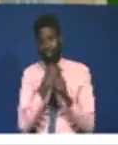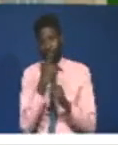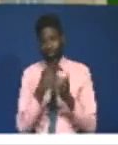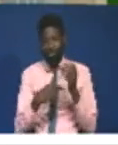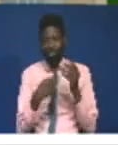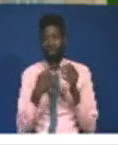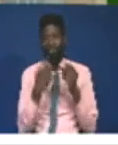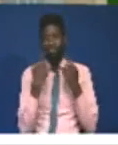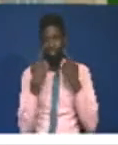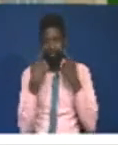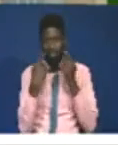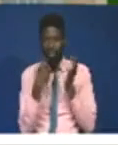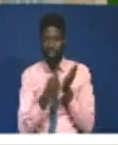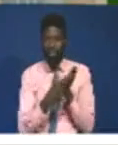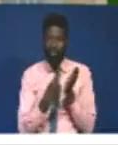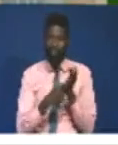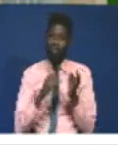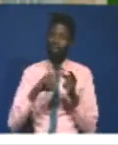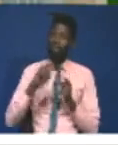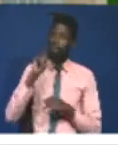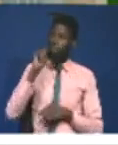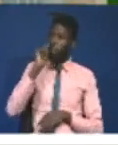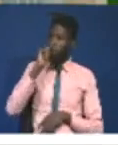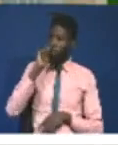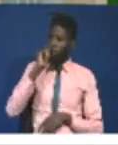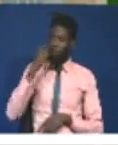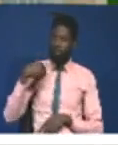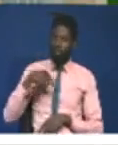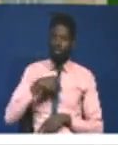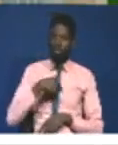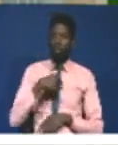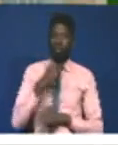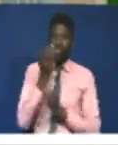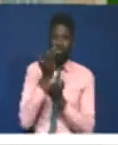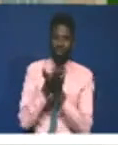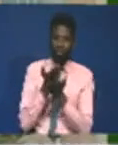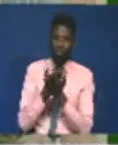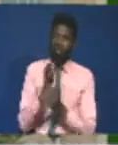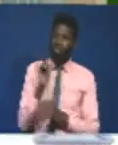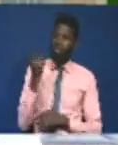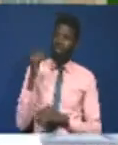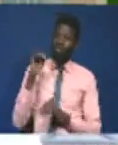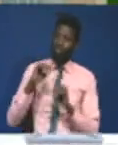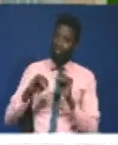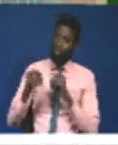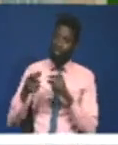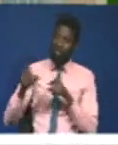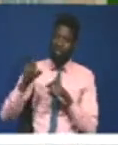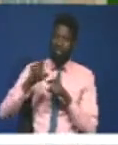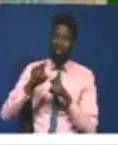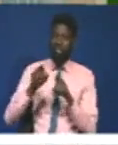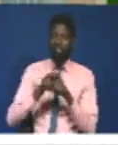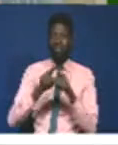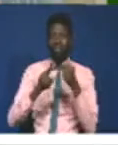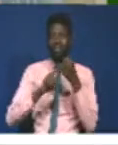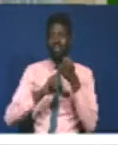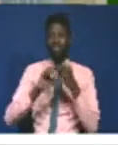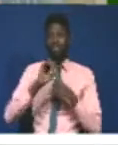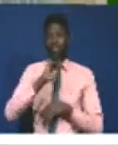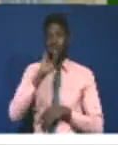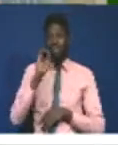looked at Tanzania, we are proposing in Kenya to raise the contributions to about 6% of our pay of